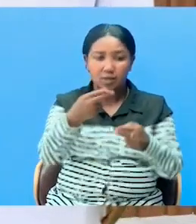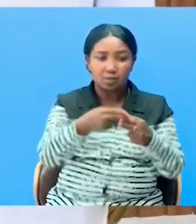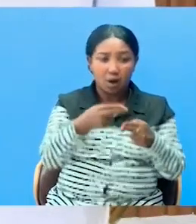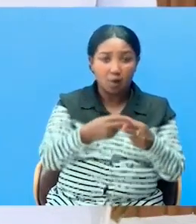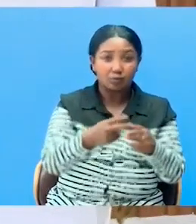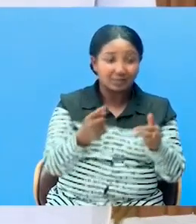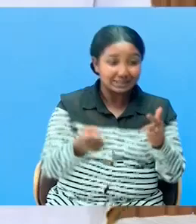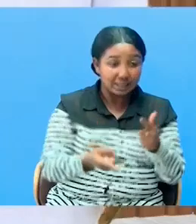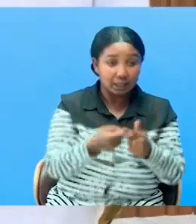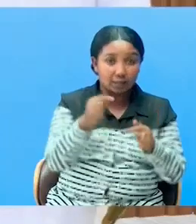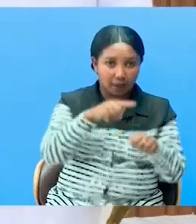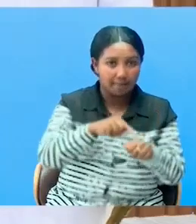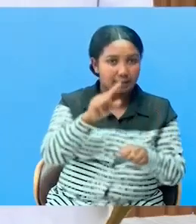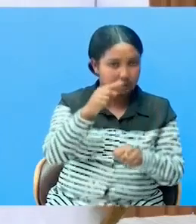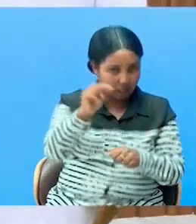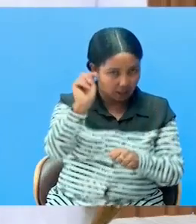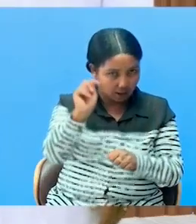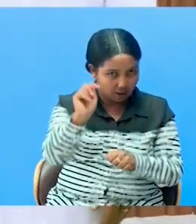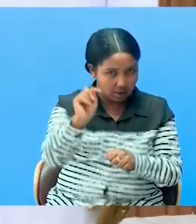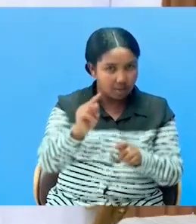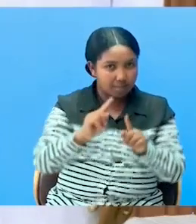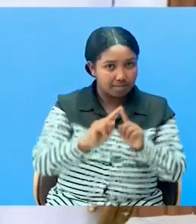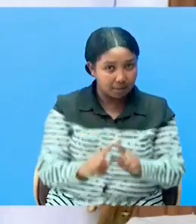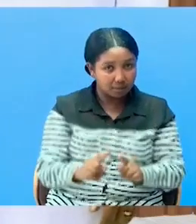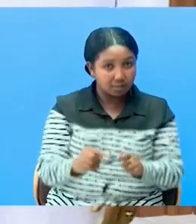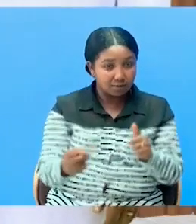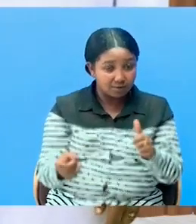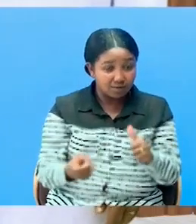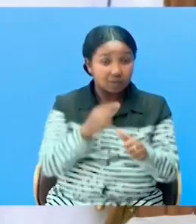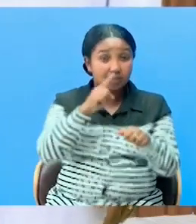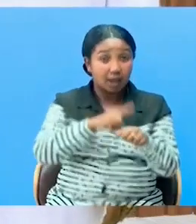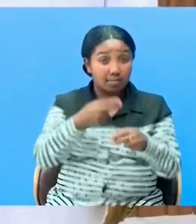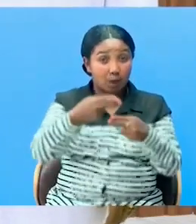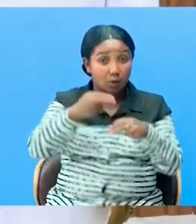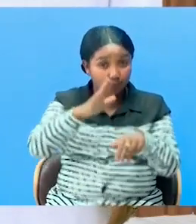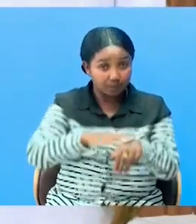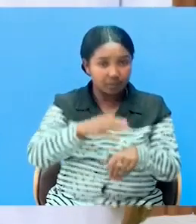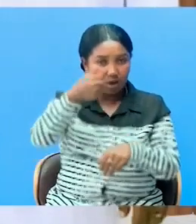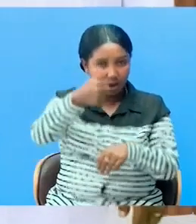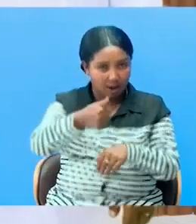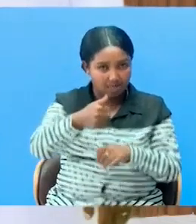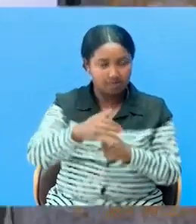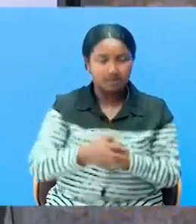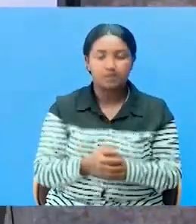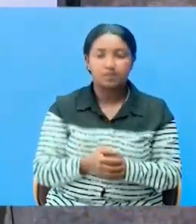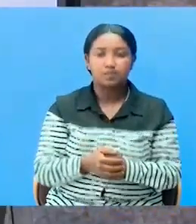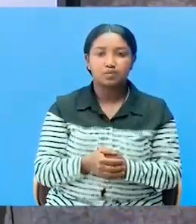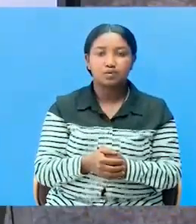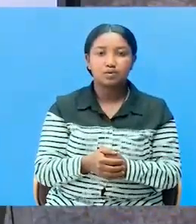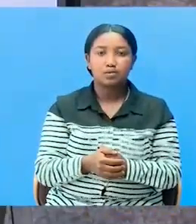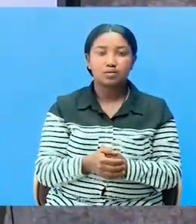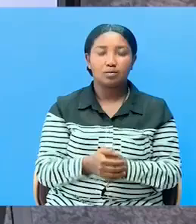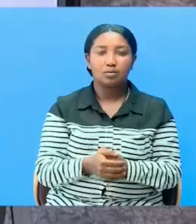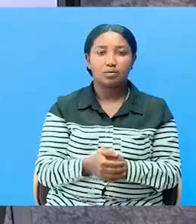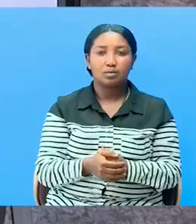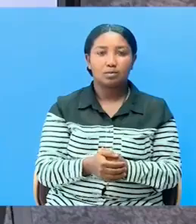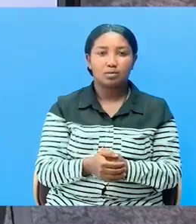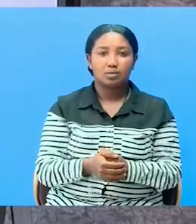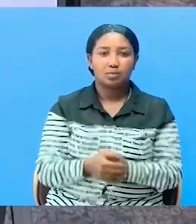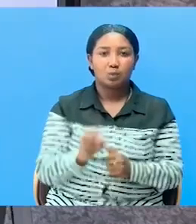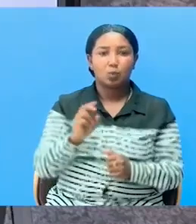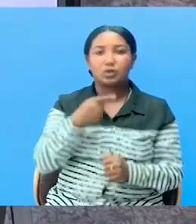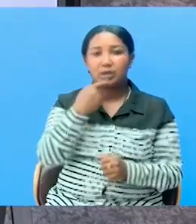mentioned for the second time, they. But when it's mentioned for the first time, we use a. Look here. We